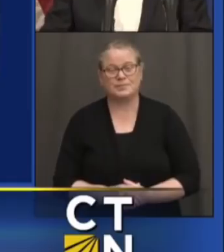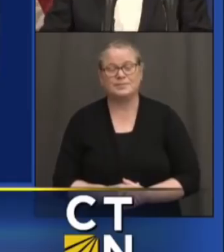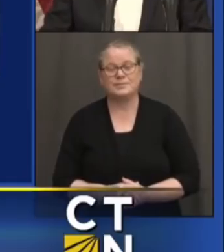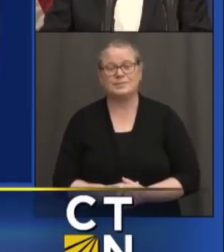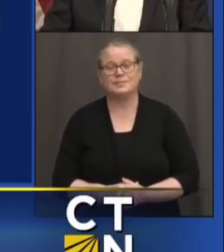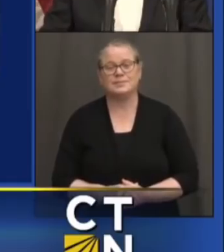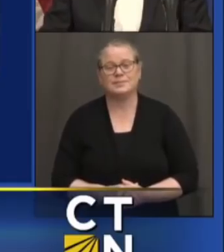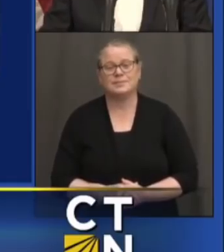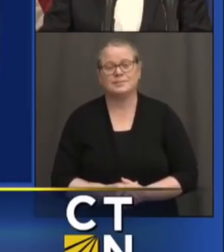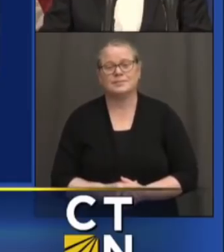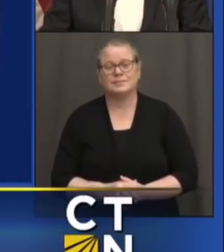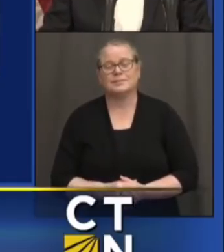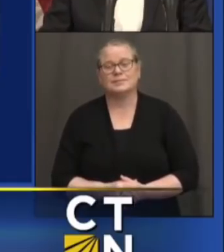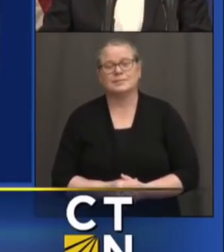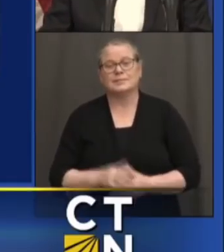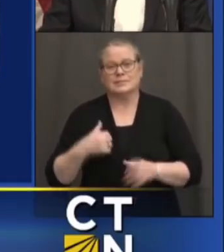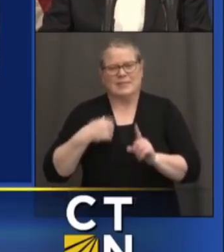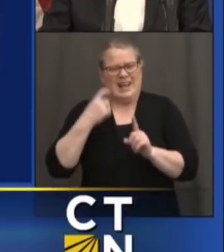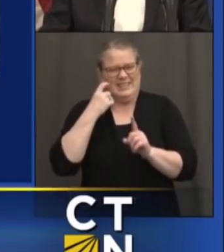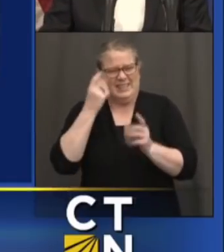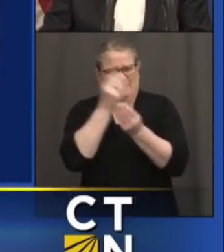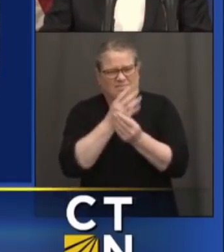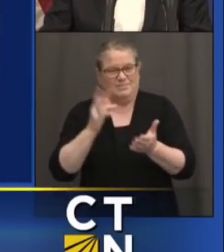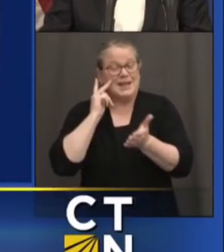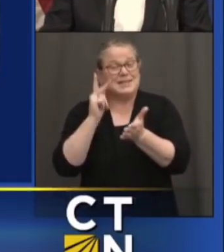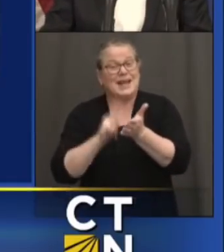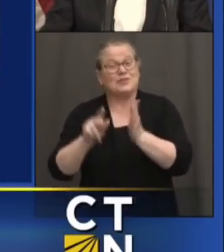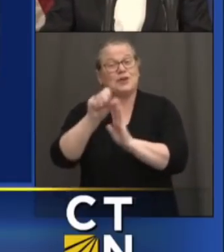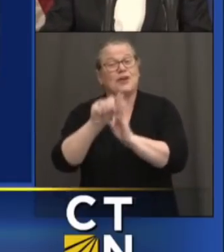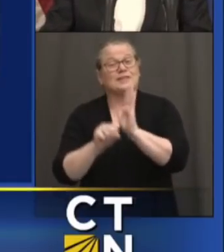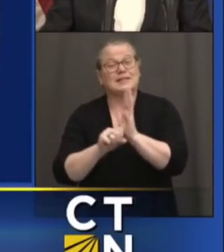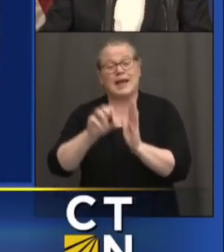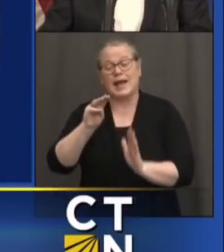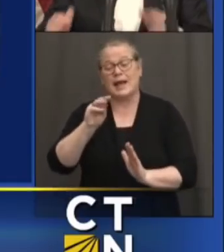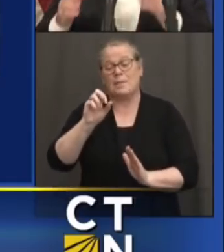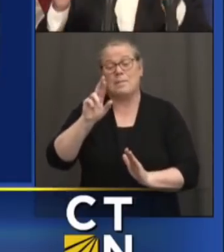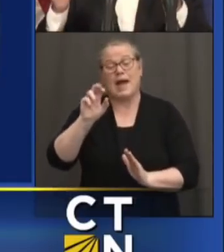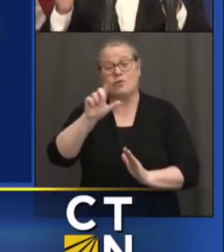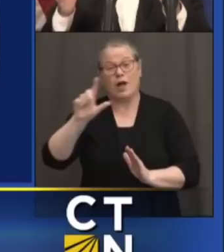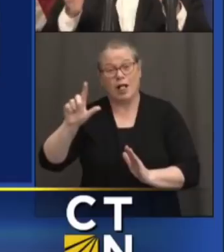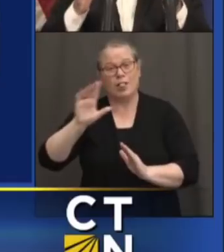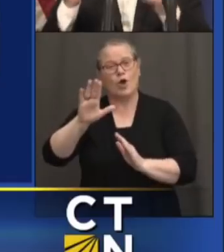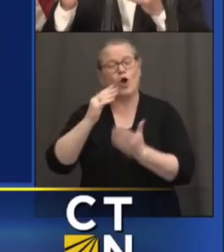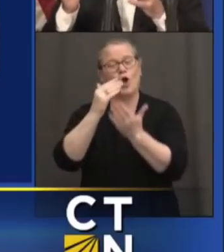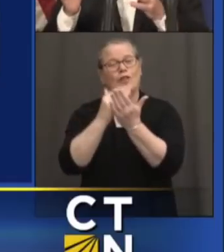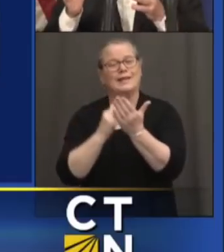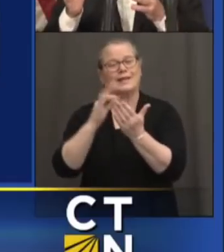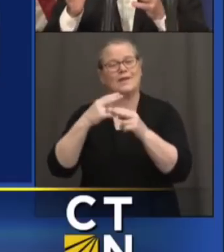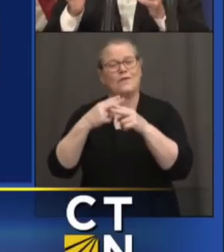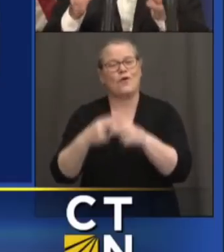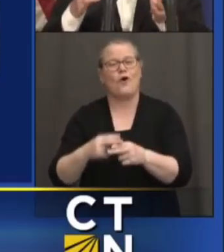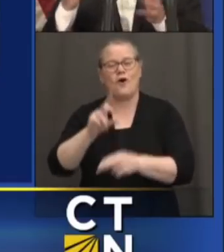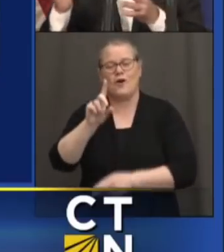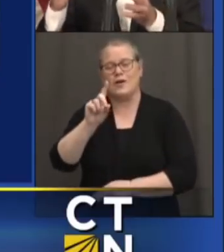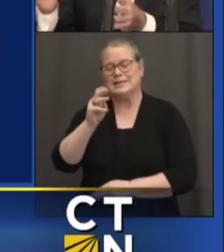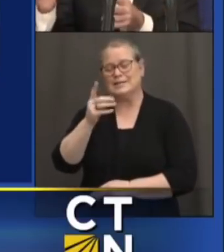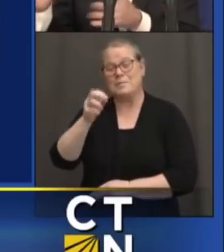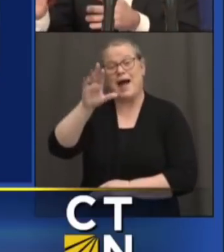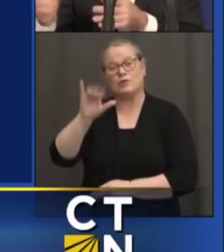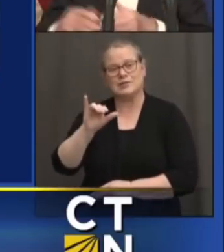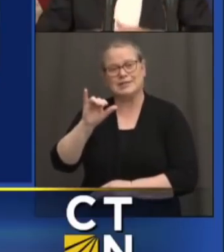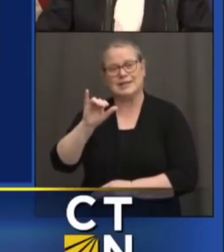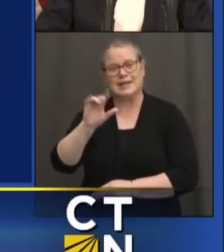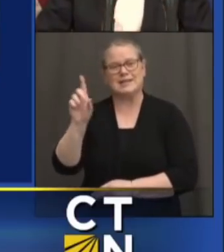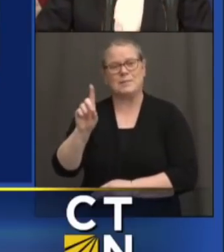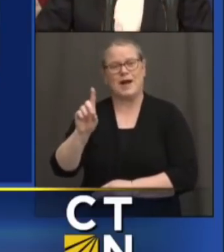point out I just saw that Secretary of State Merrill had her list of the Democracy Cup, those places that were most likely